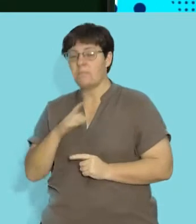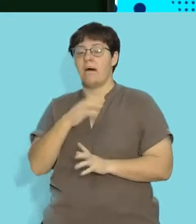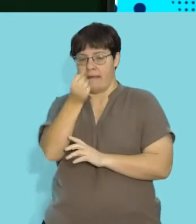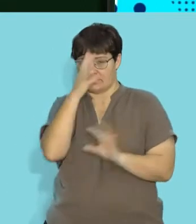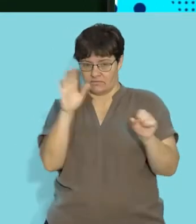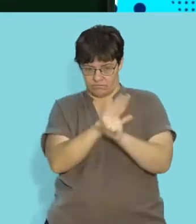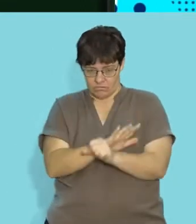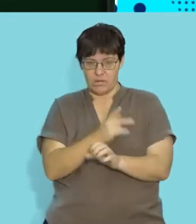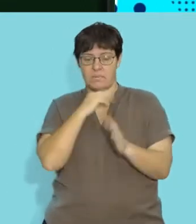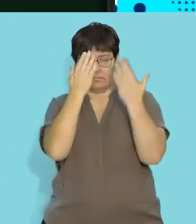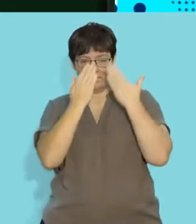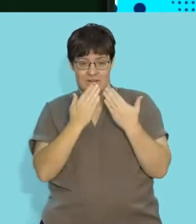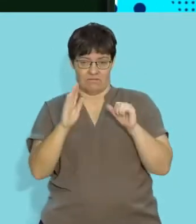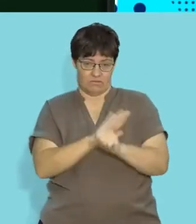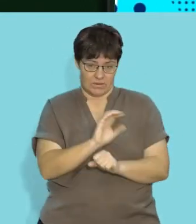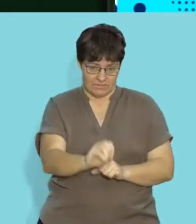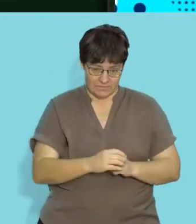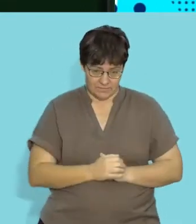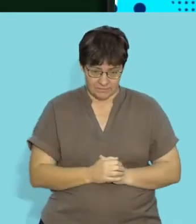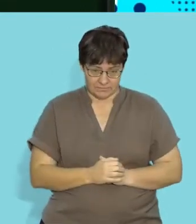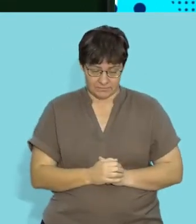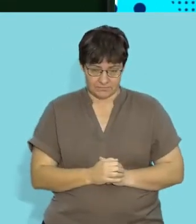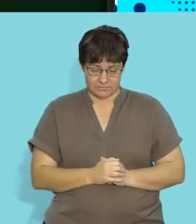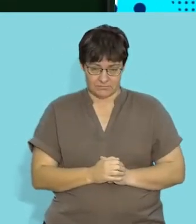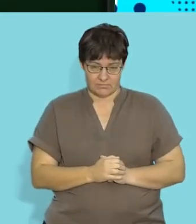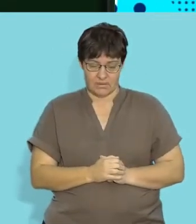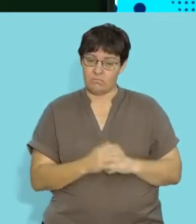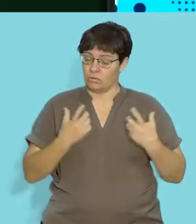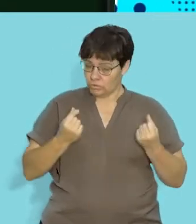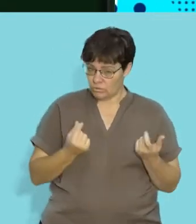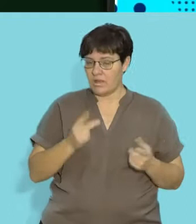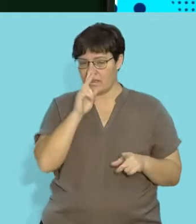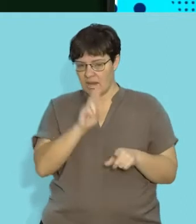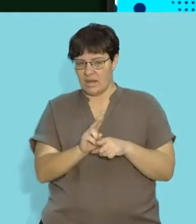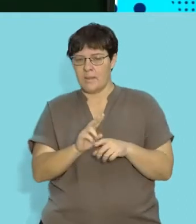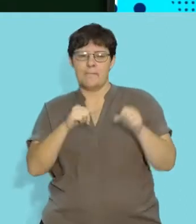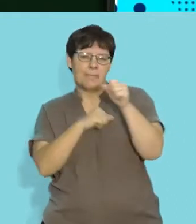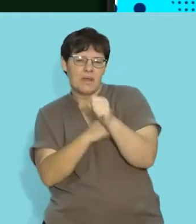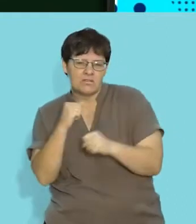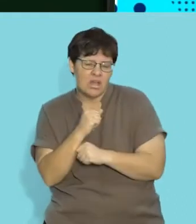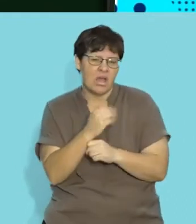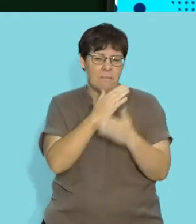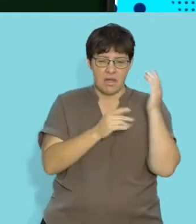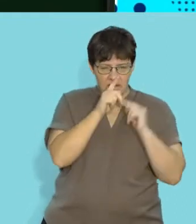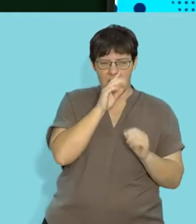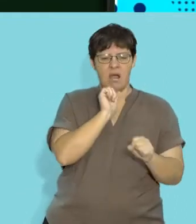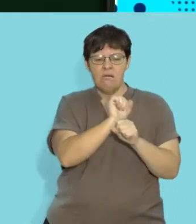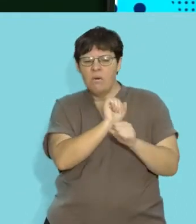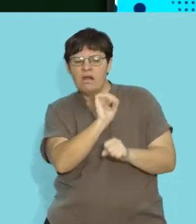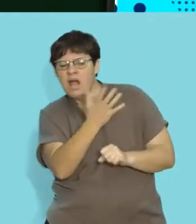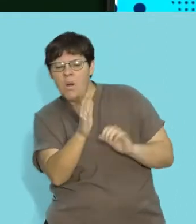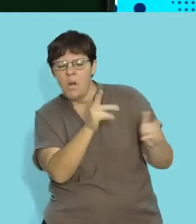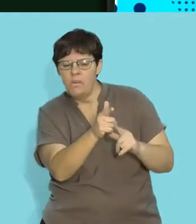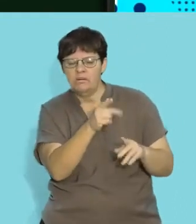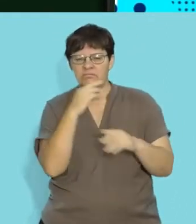be completed and studied in this section. That's what we're going to do, and then we're going to look at some structures and parts and their functions. Let's get